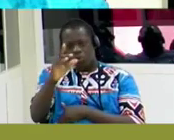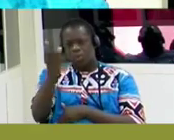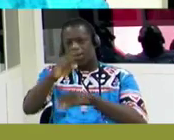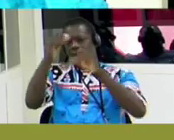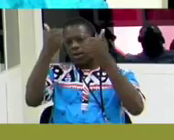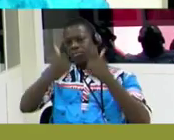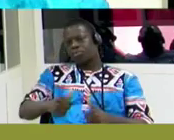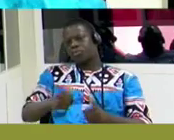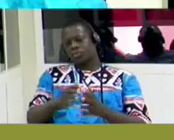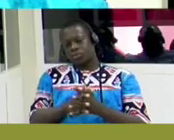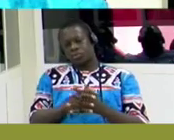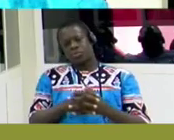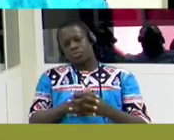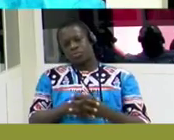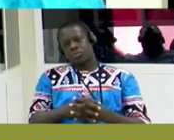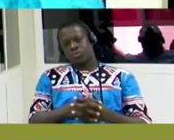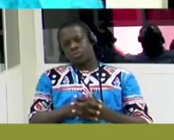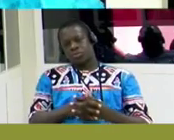happened?